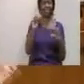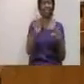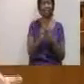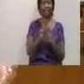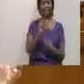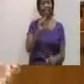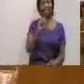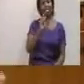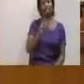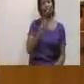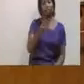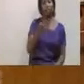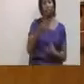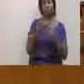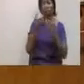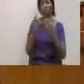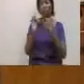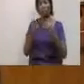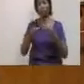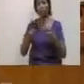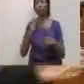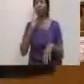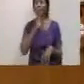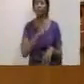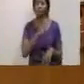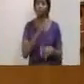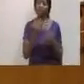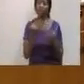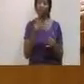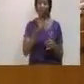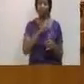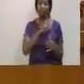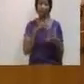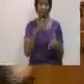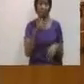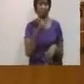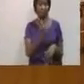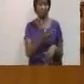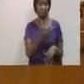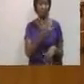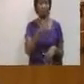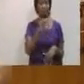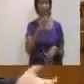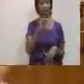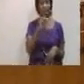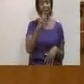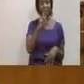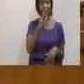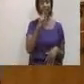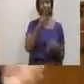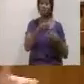for the departments, but they are not using that money properly. And because of the reasons that Honorable Ramatlakana said,